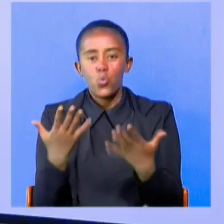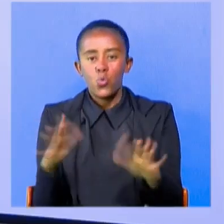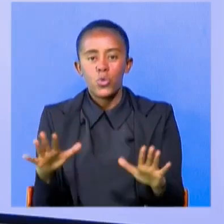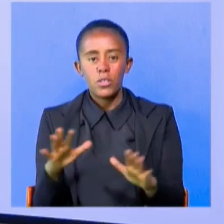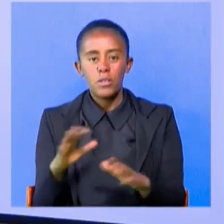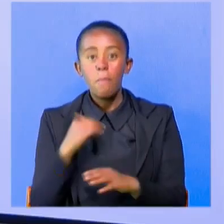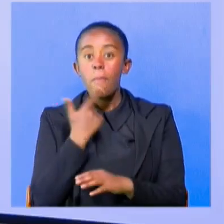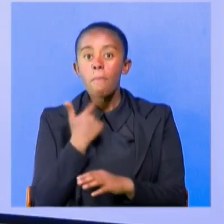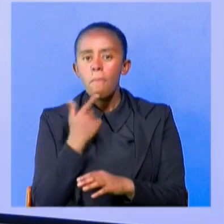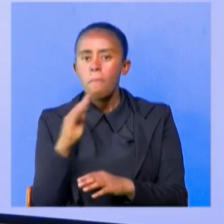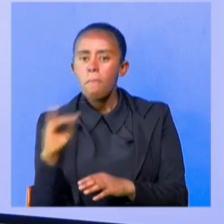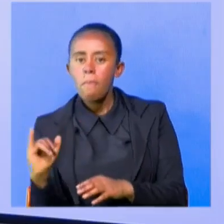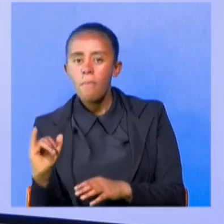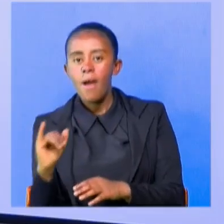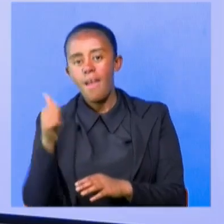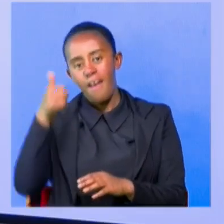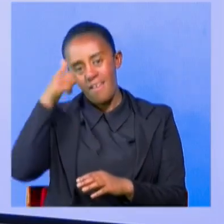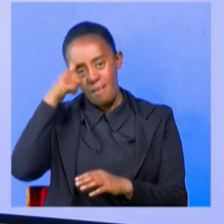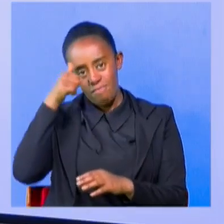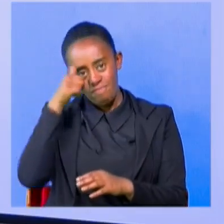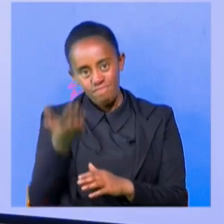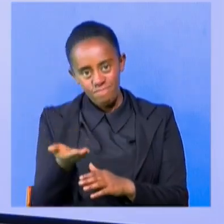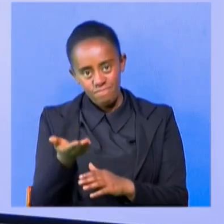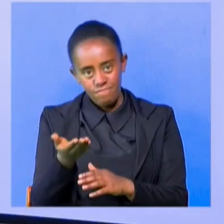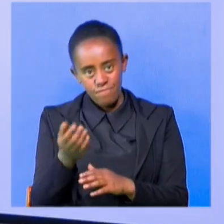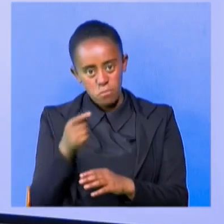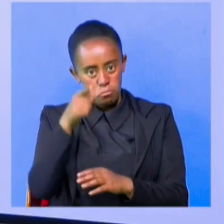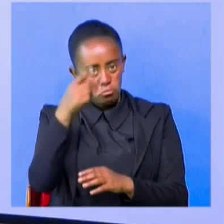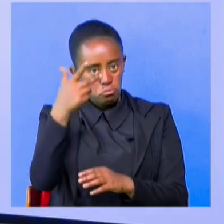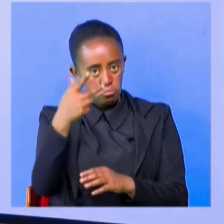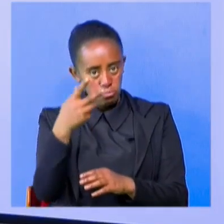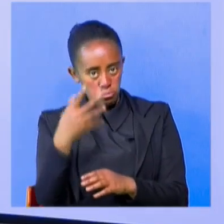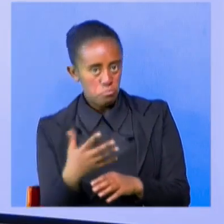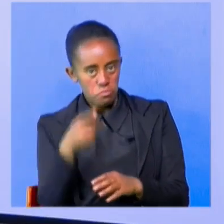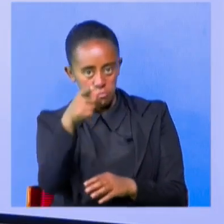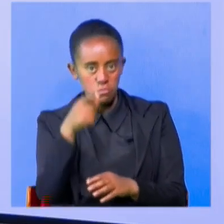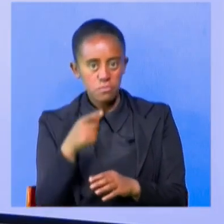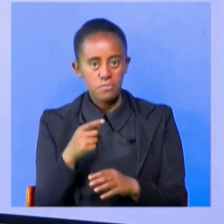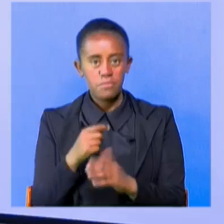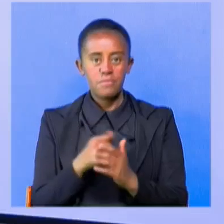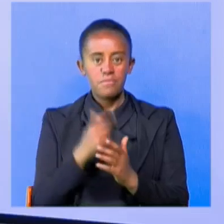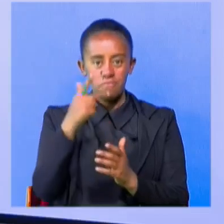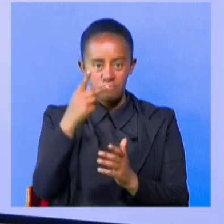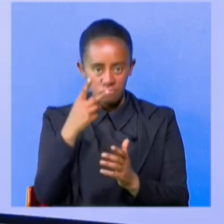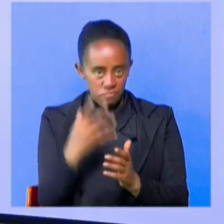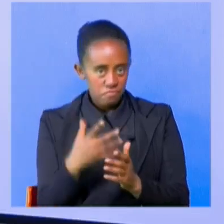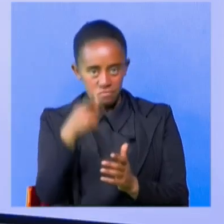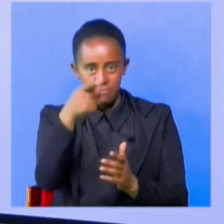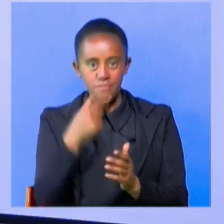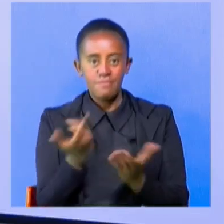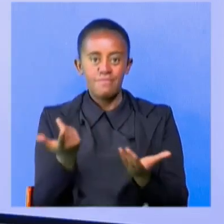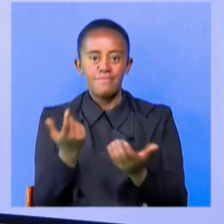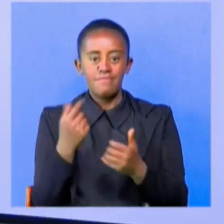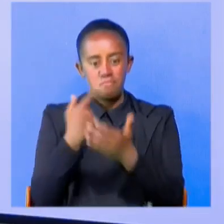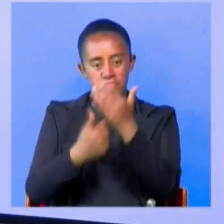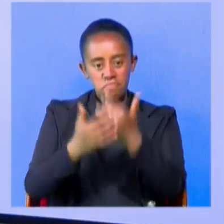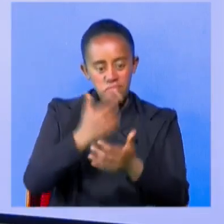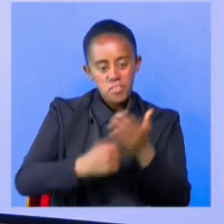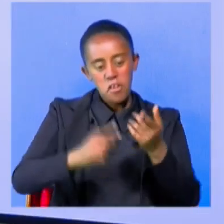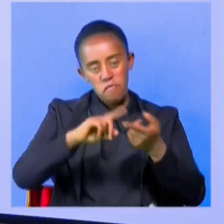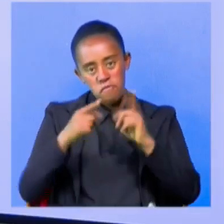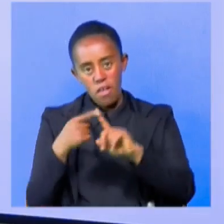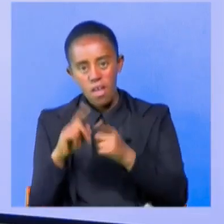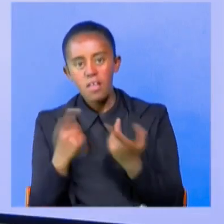Aryam. Hopefully that you will do the rest of the other questions 3, 4, 5 and just discuss with